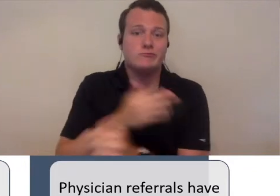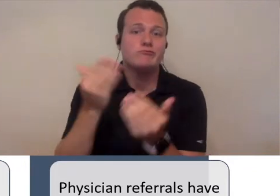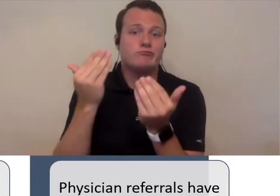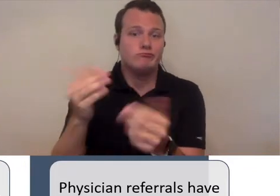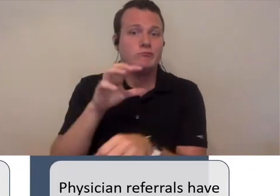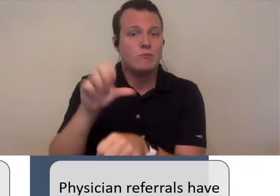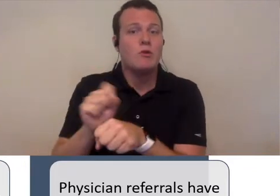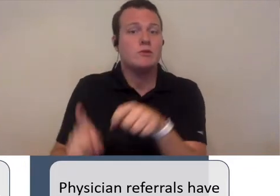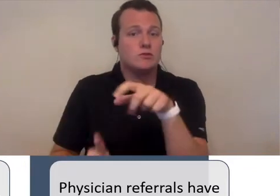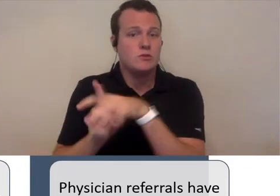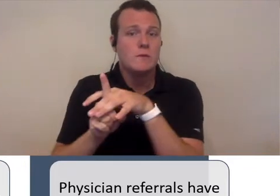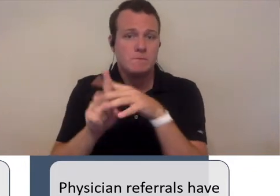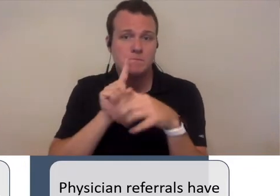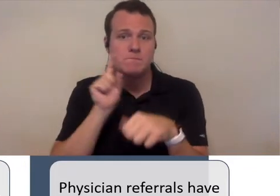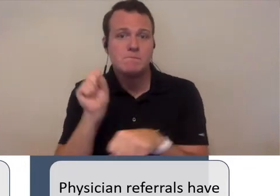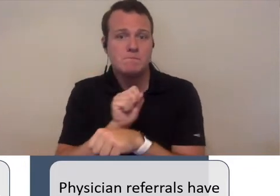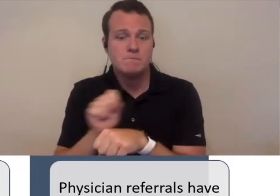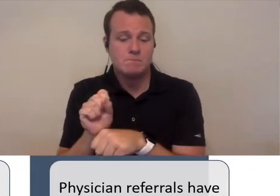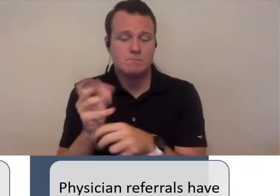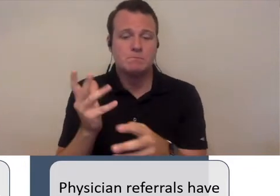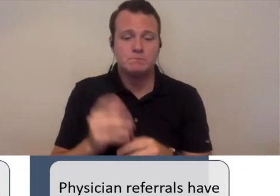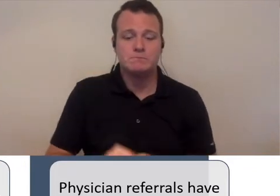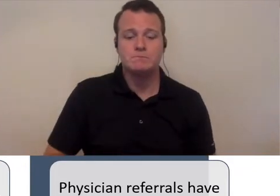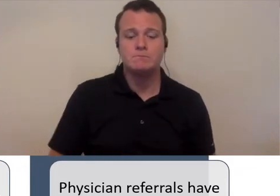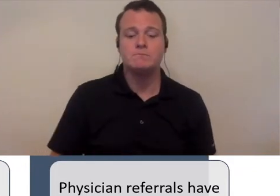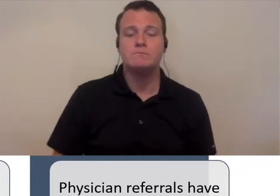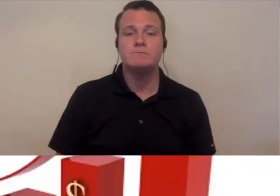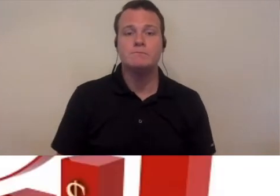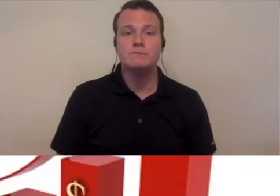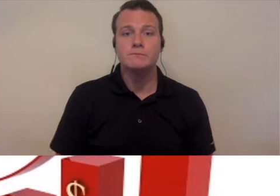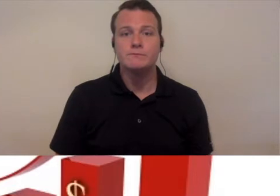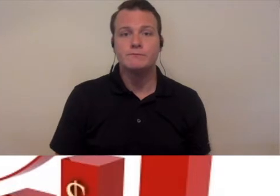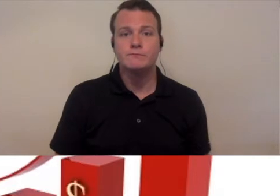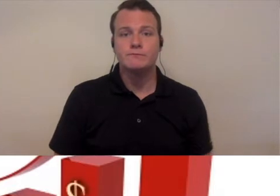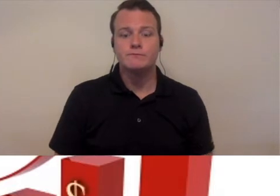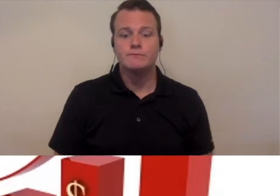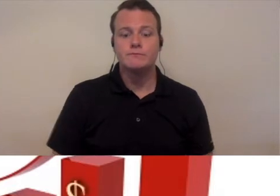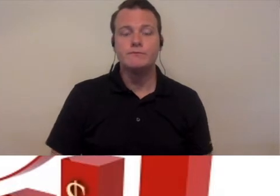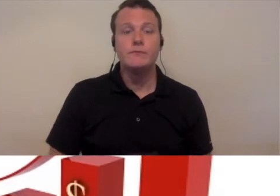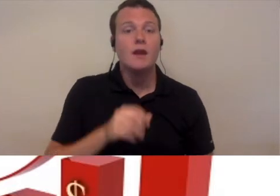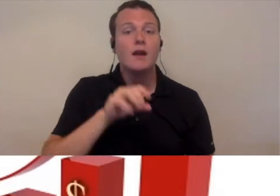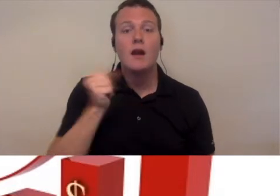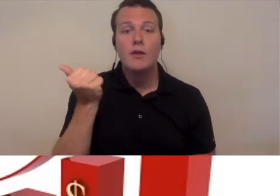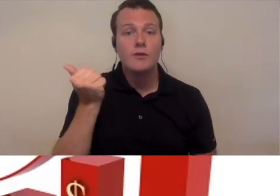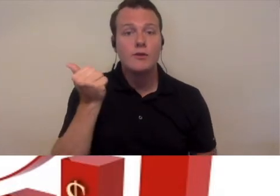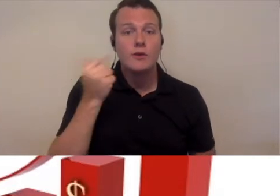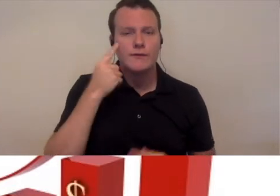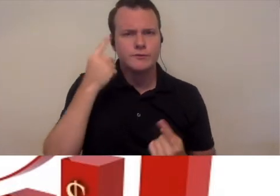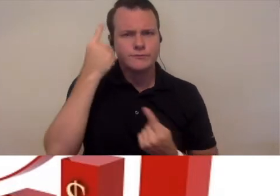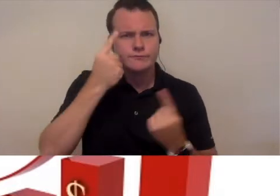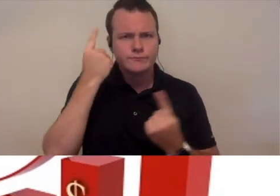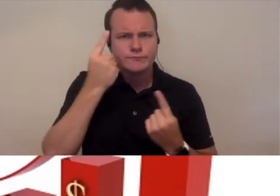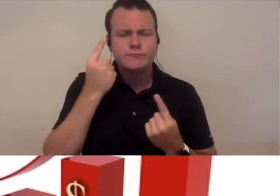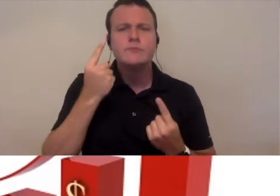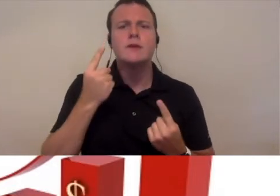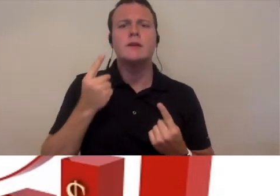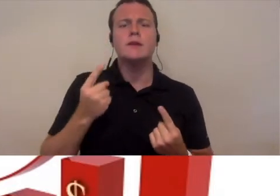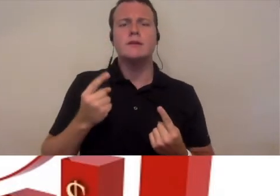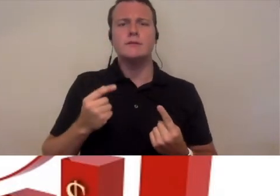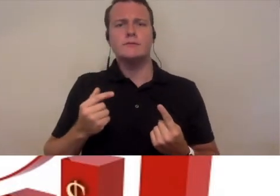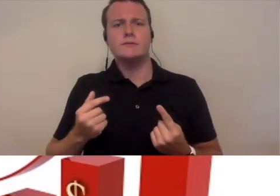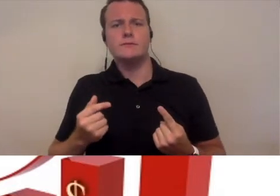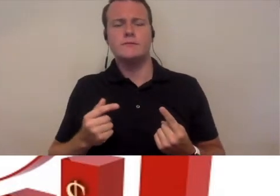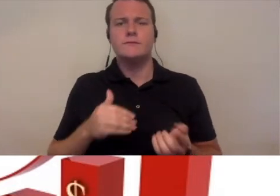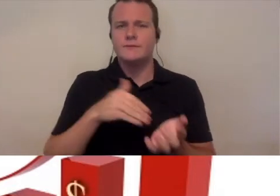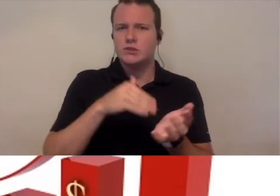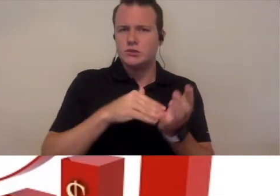up. And so let's go to the next slide. The other thing you have to look into as we start to talk